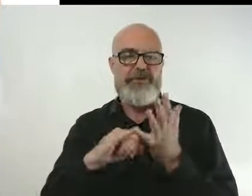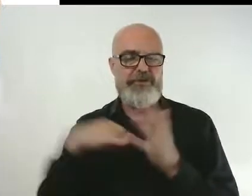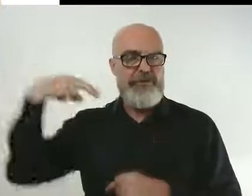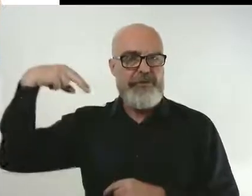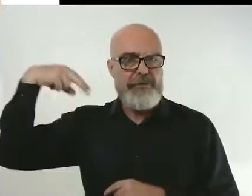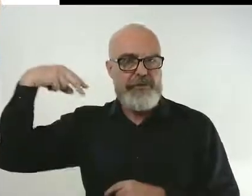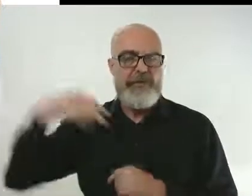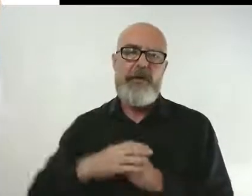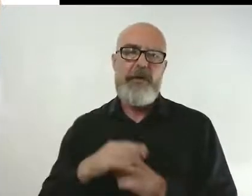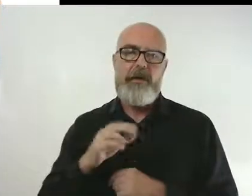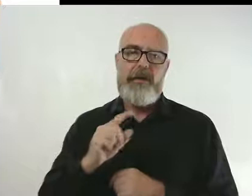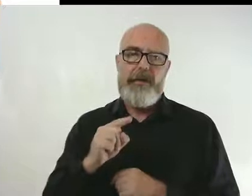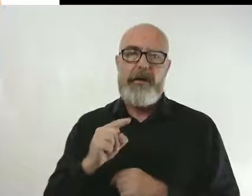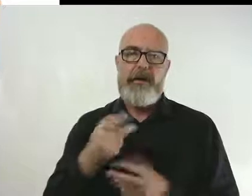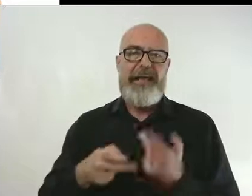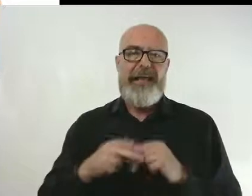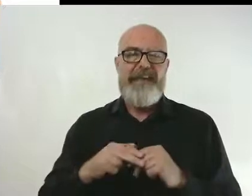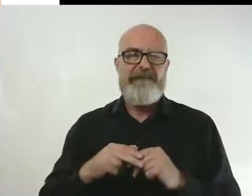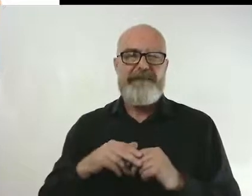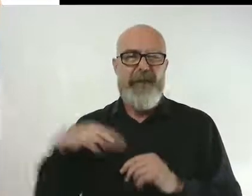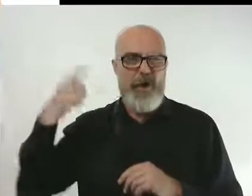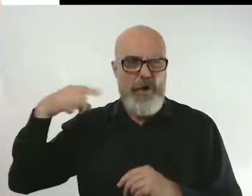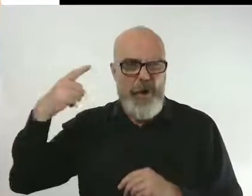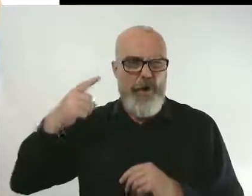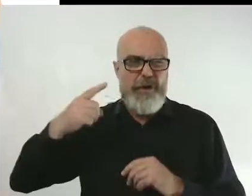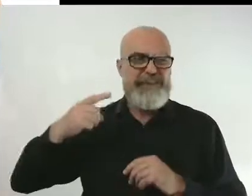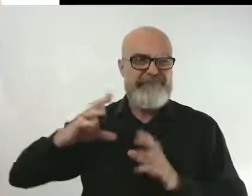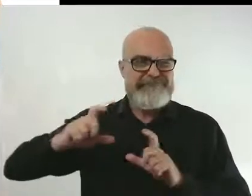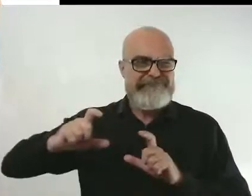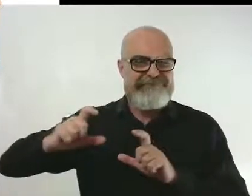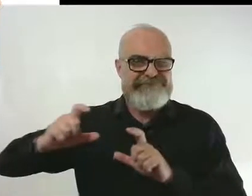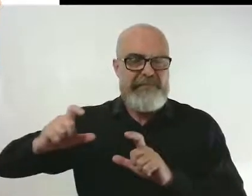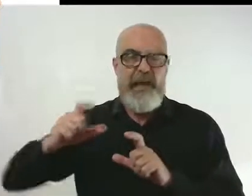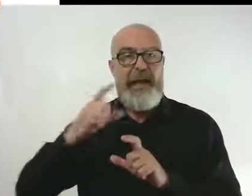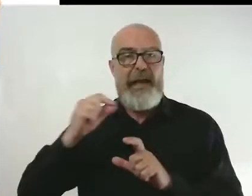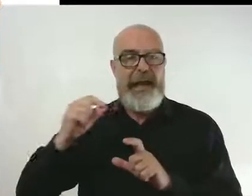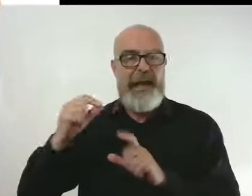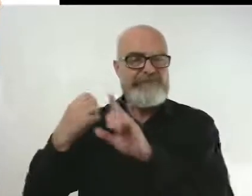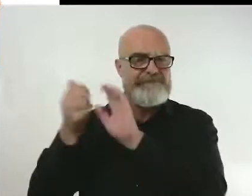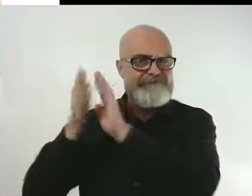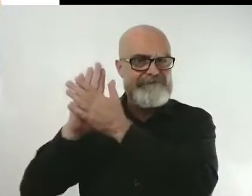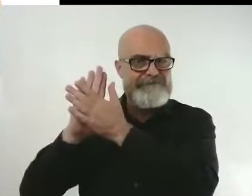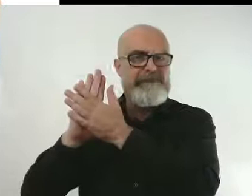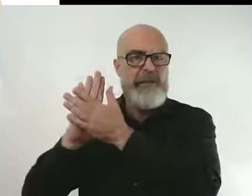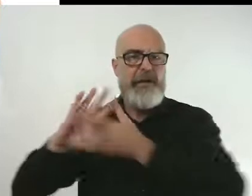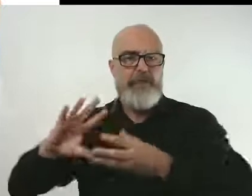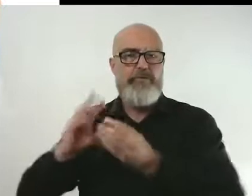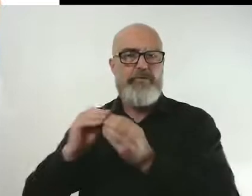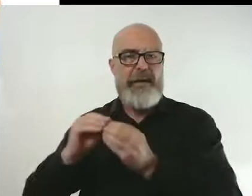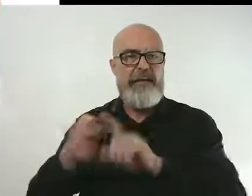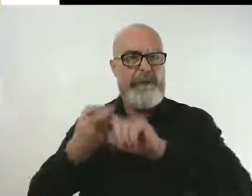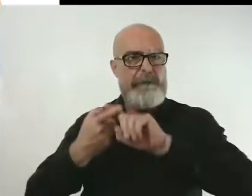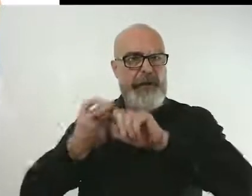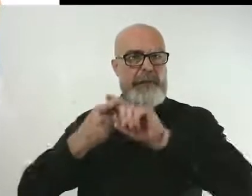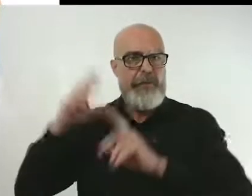is called tinnitus. However, exposure to high levels of noise can cause permanent hearing